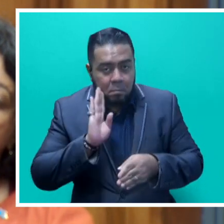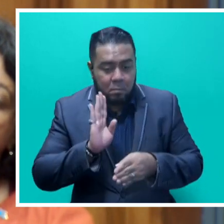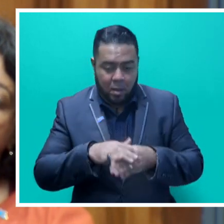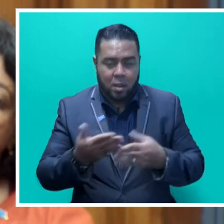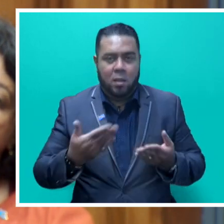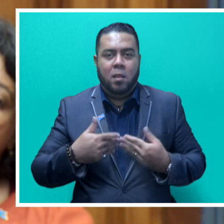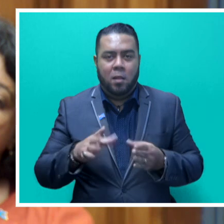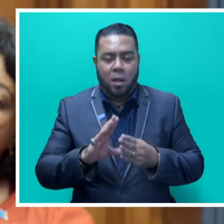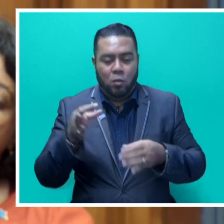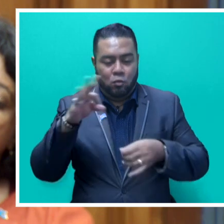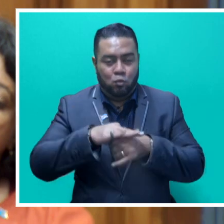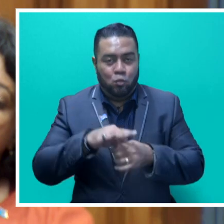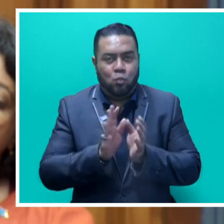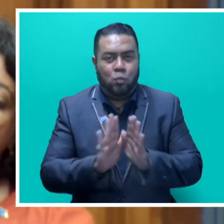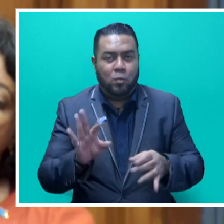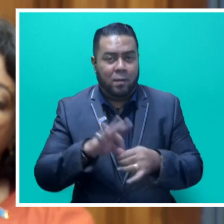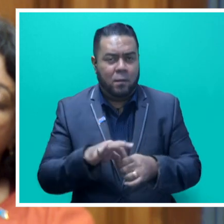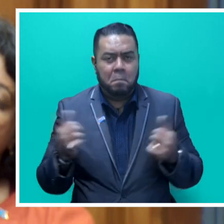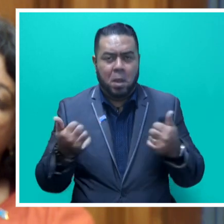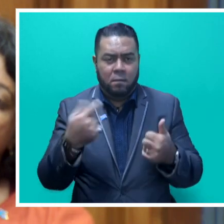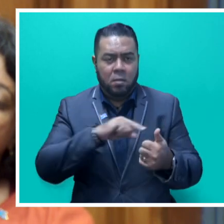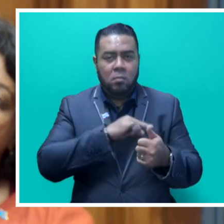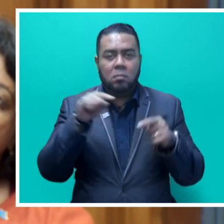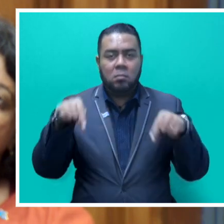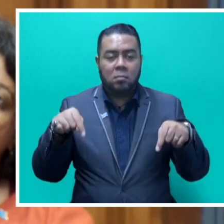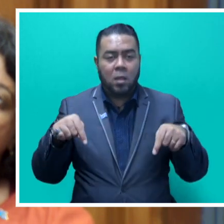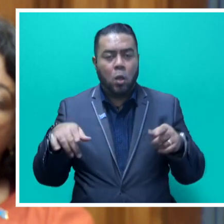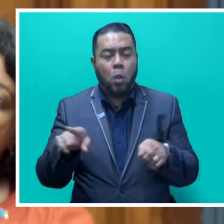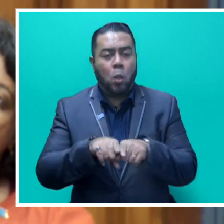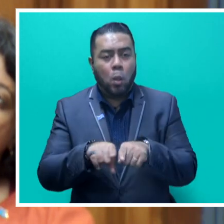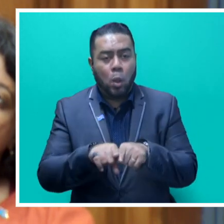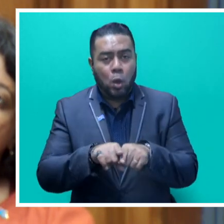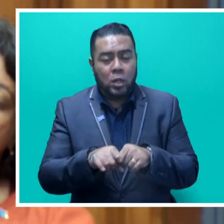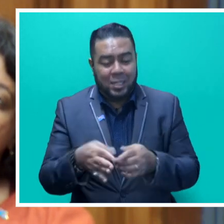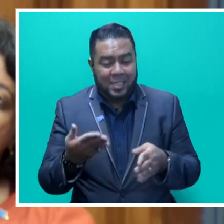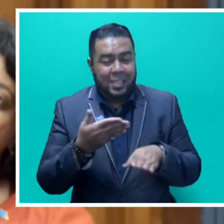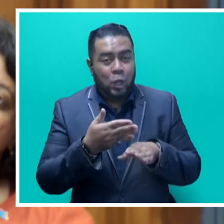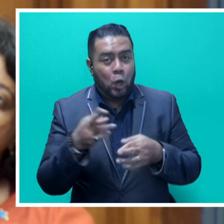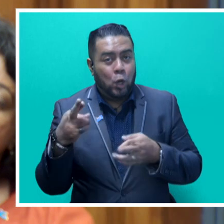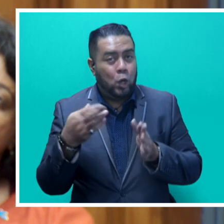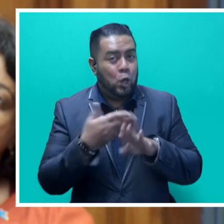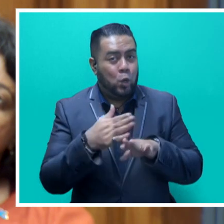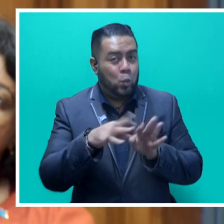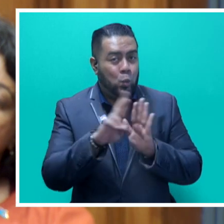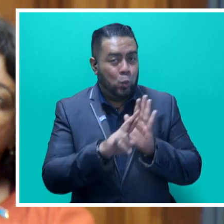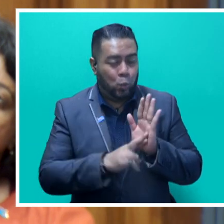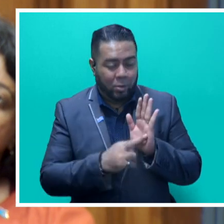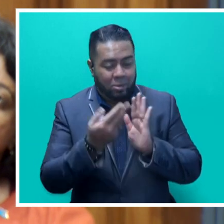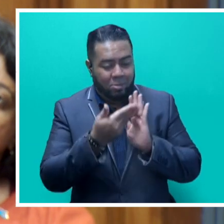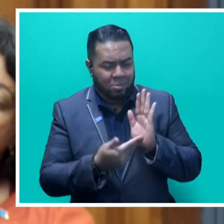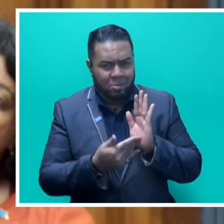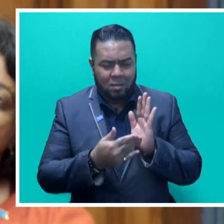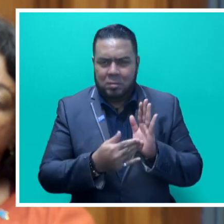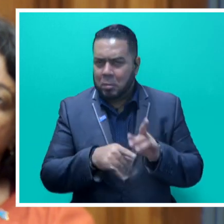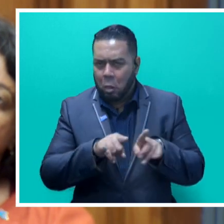2022. For many of us, learning constitutional parliamentary norms, standing orders and conventions will be a steep